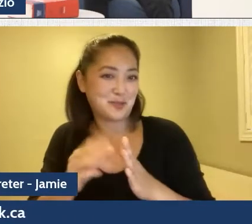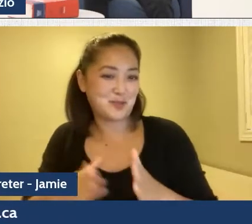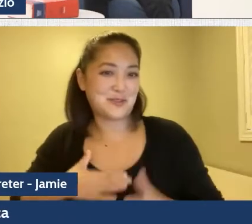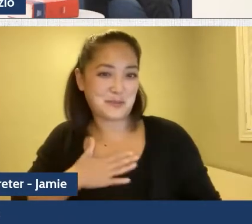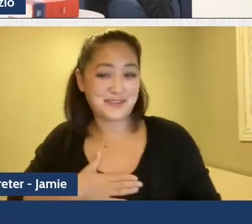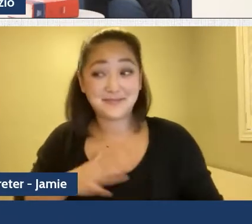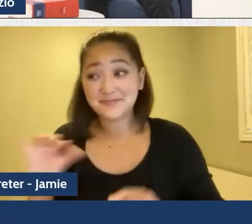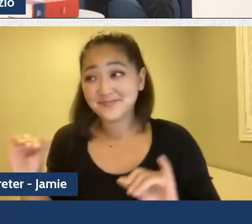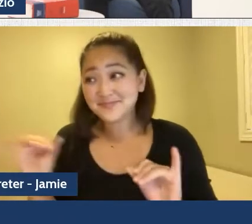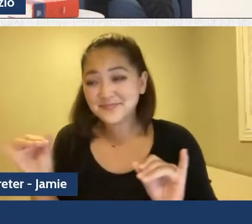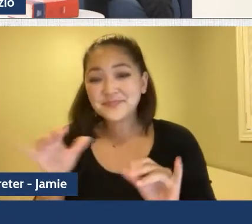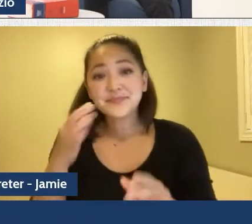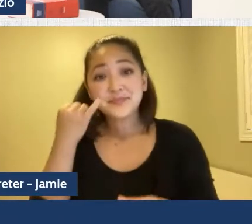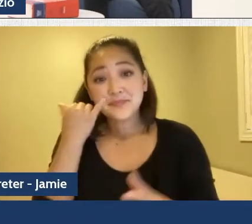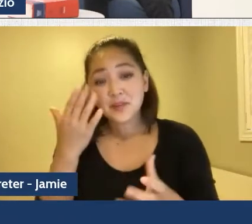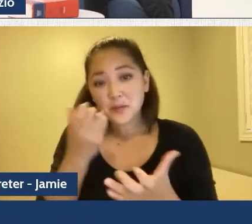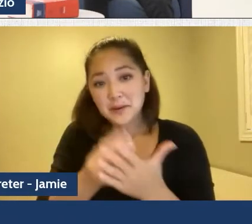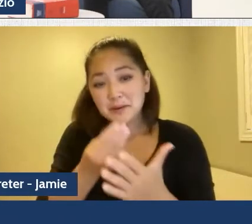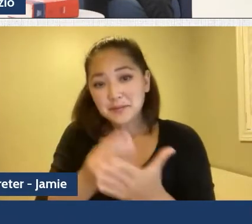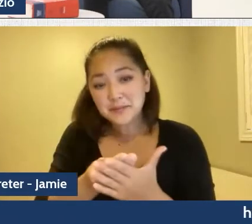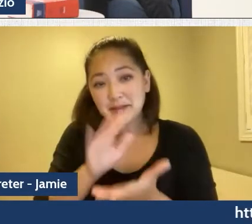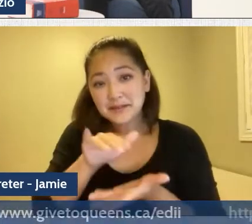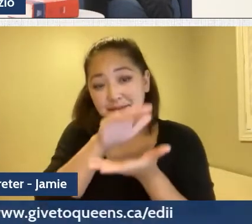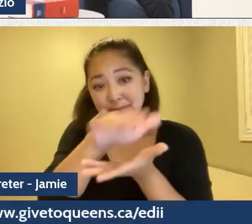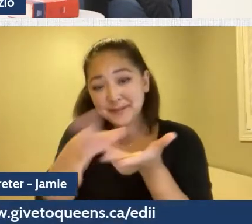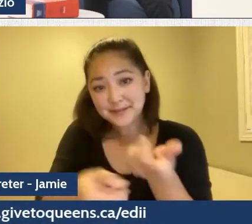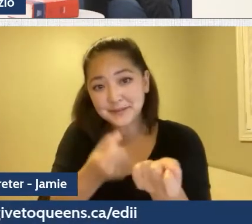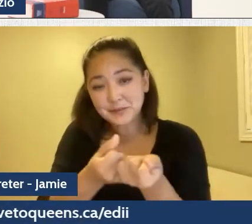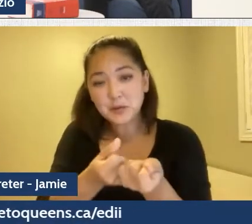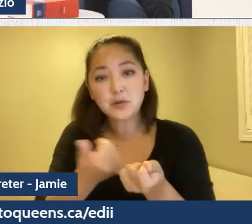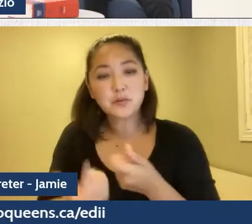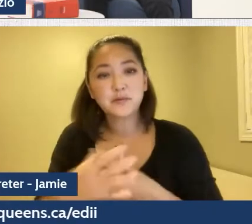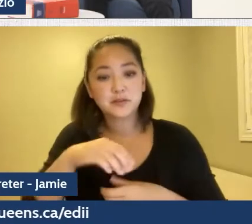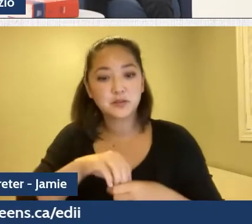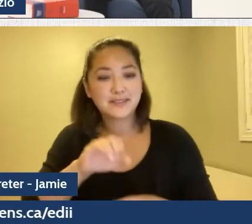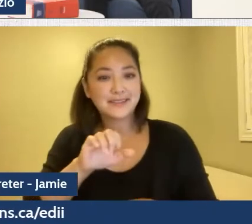we have launched an equity, diversity, and inclusion and